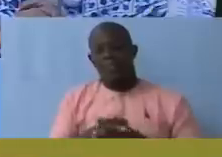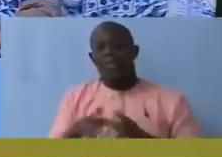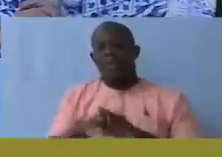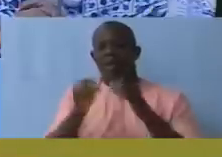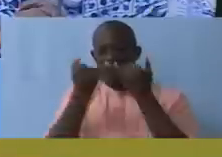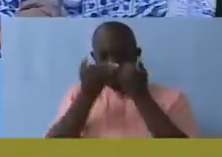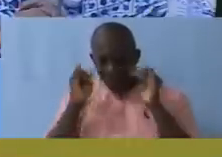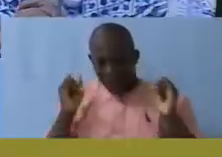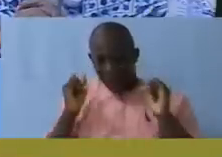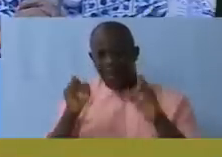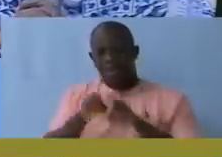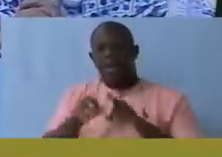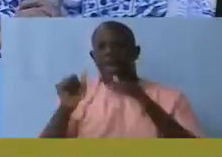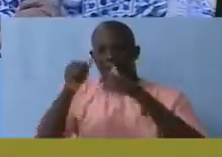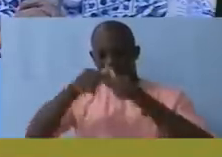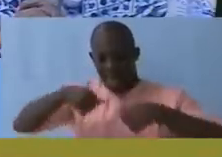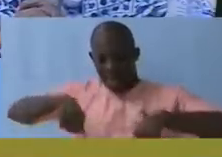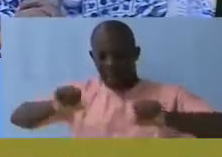environment.